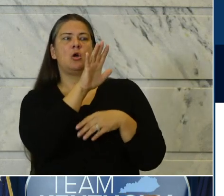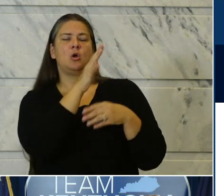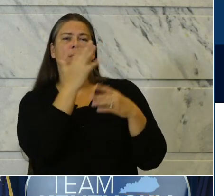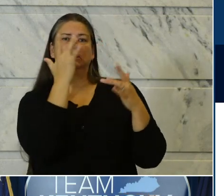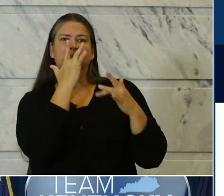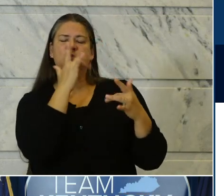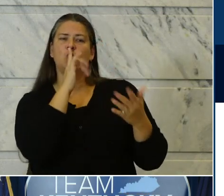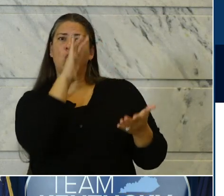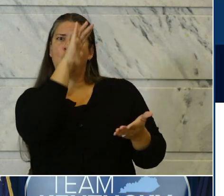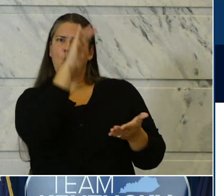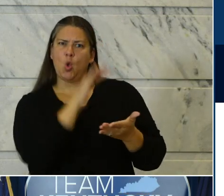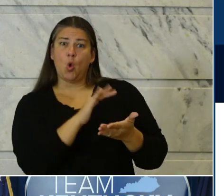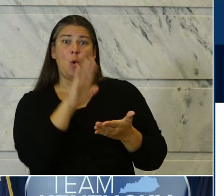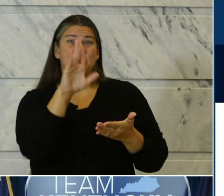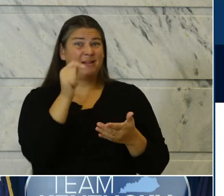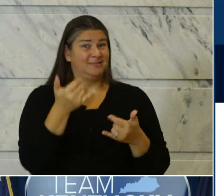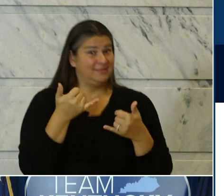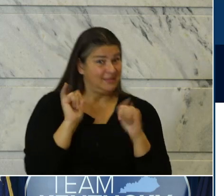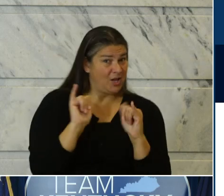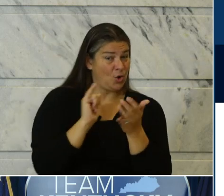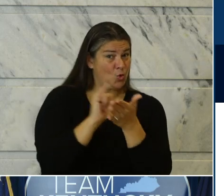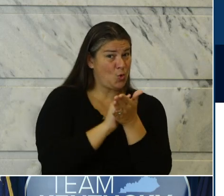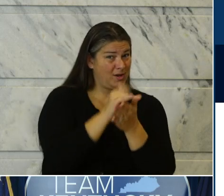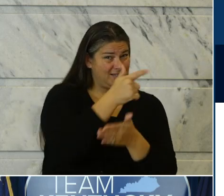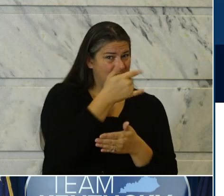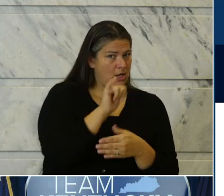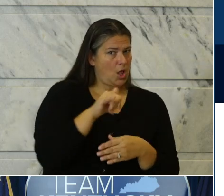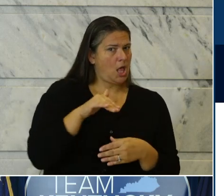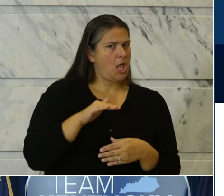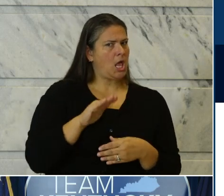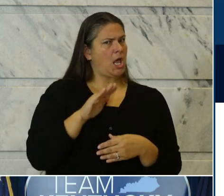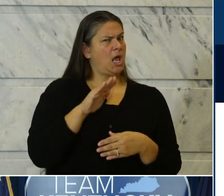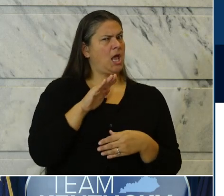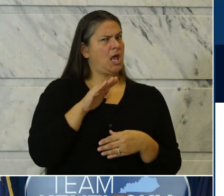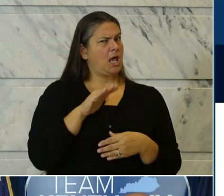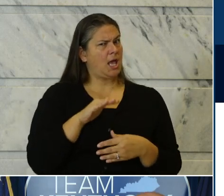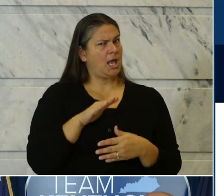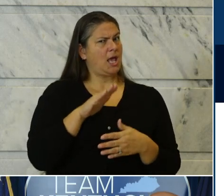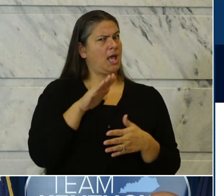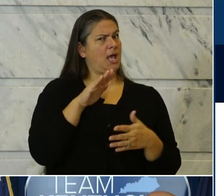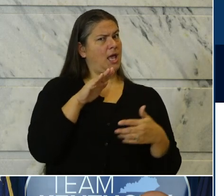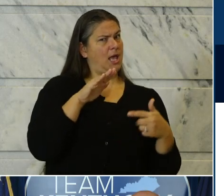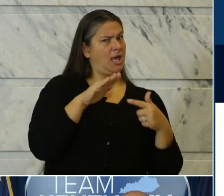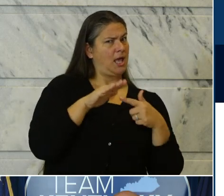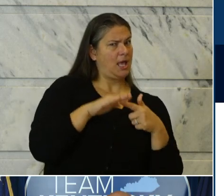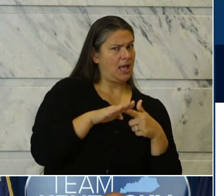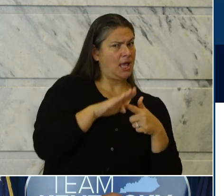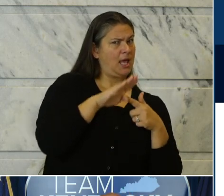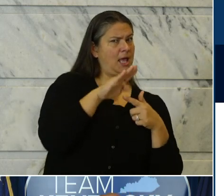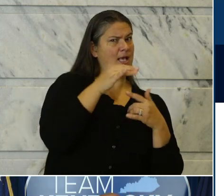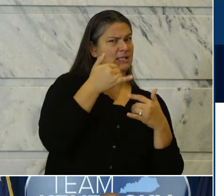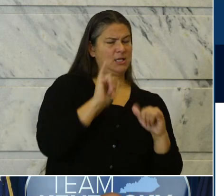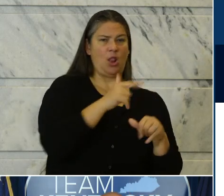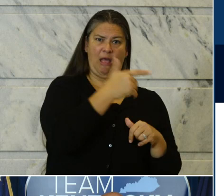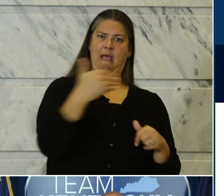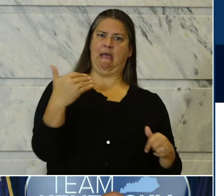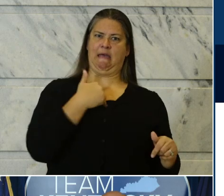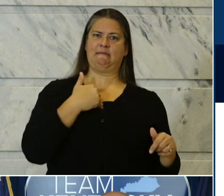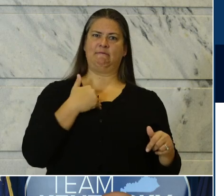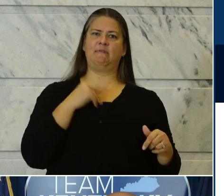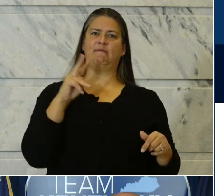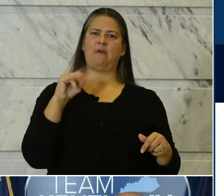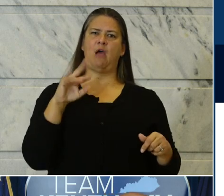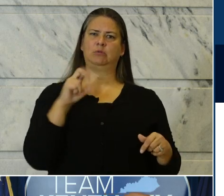New York is still running. That line down there, I think, is a 50. So it's still running active disease, but it's much